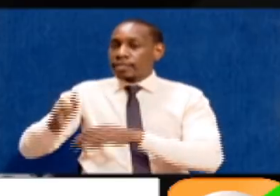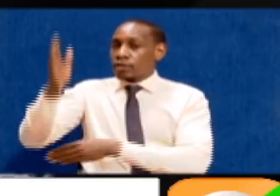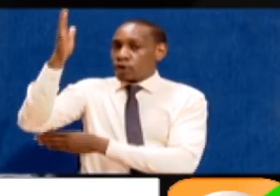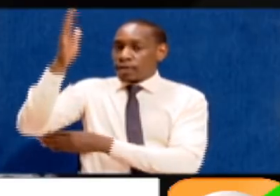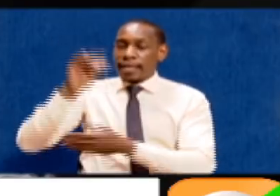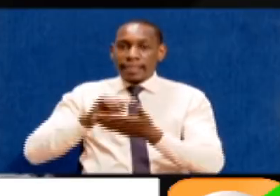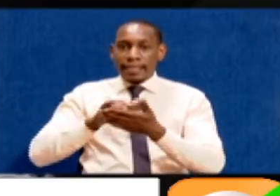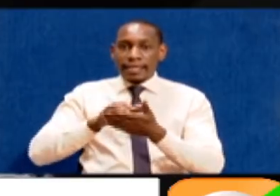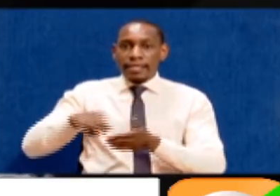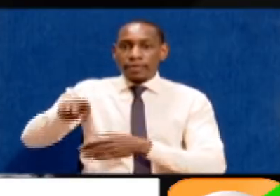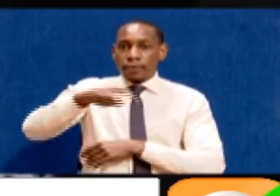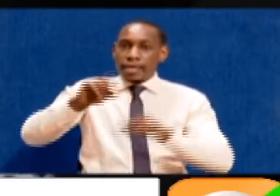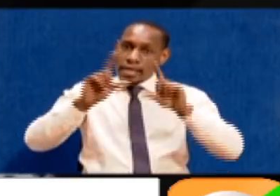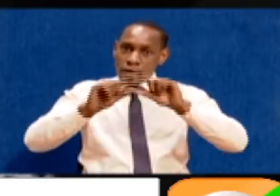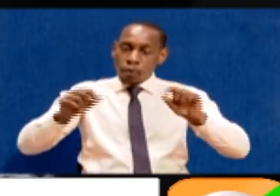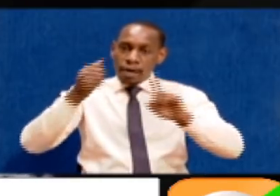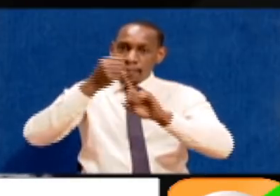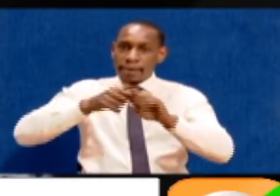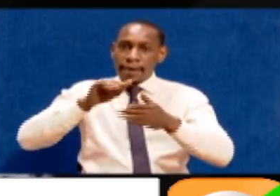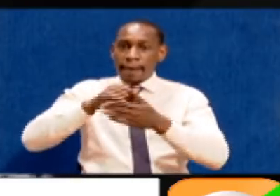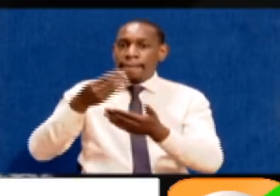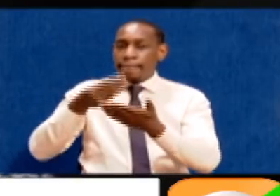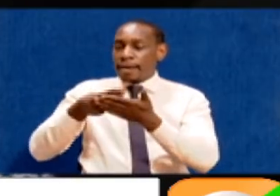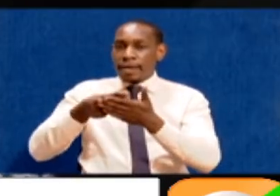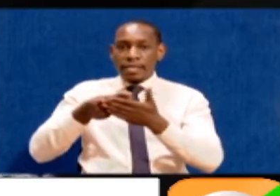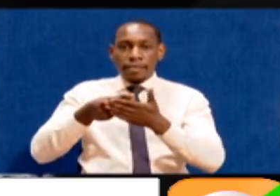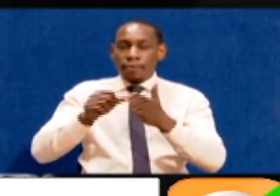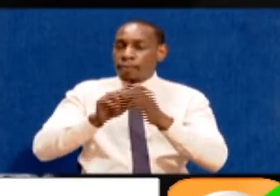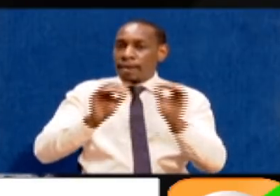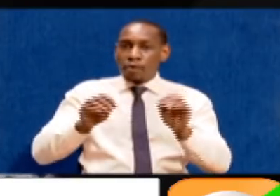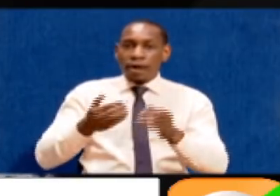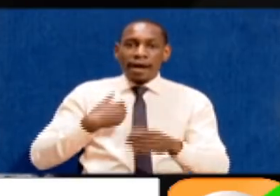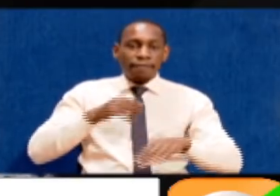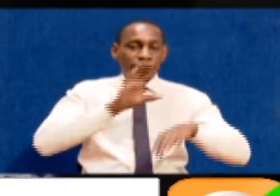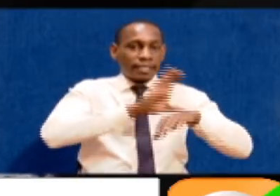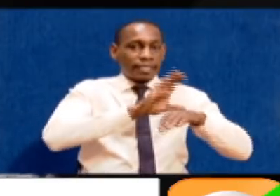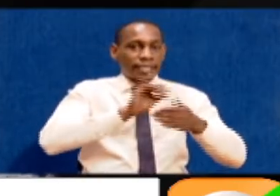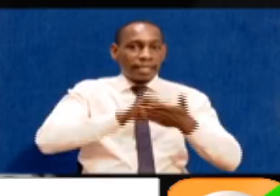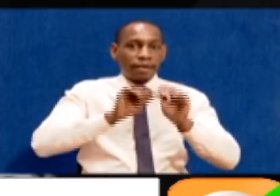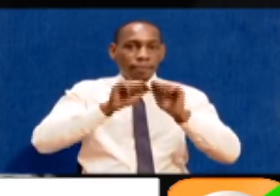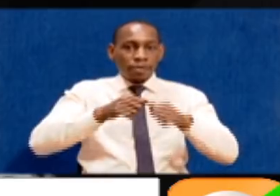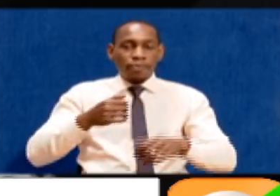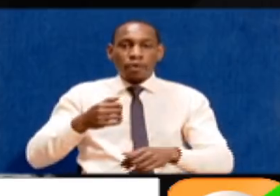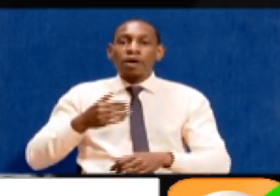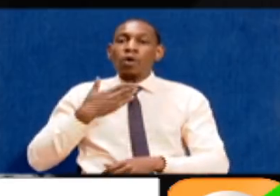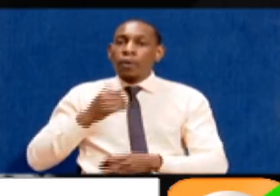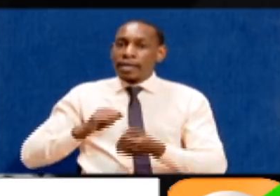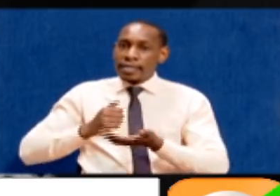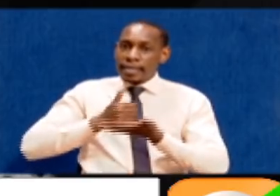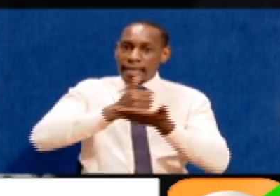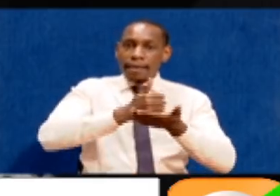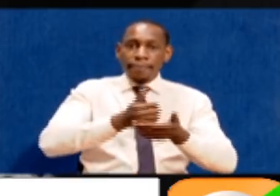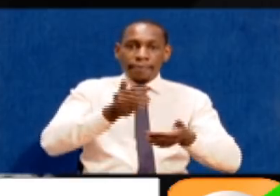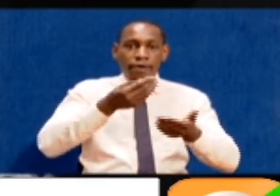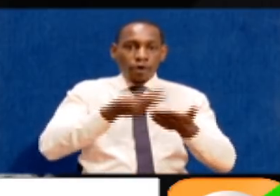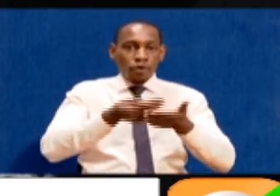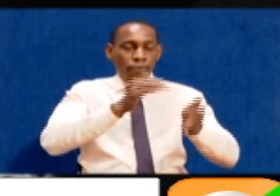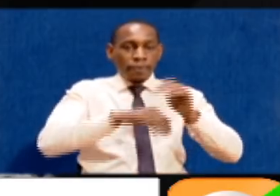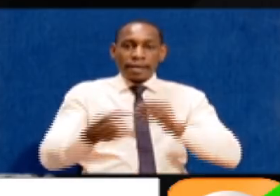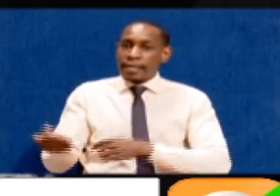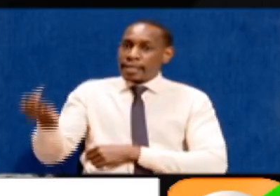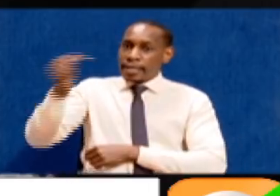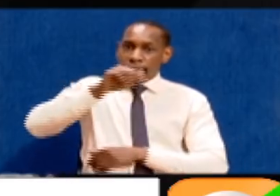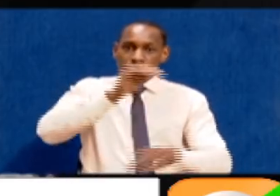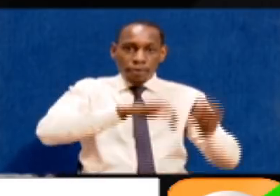to God. That is what we are saying. Money is okay. There are churches that could do with a lot of money. Come and